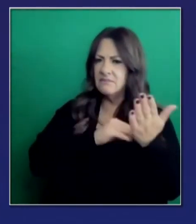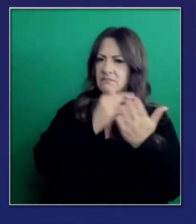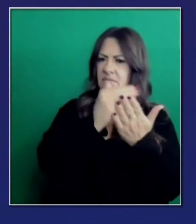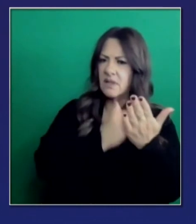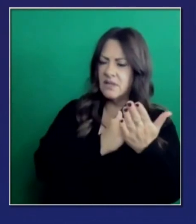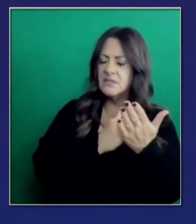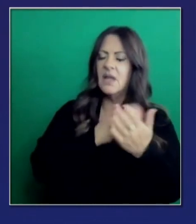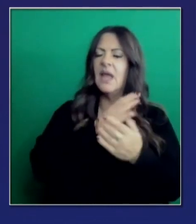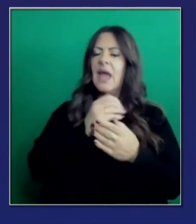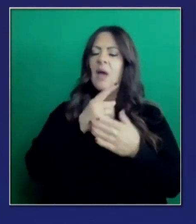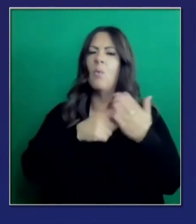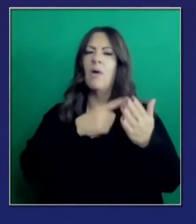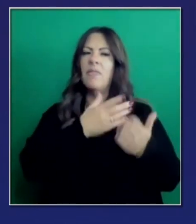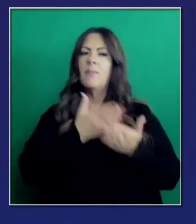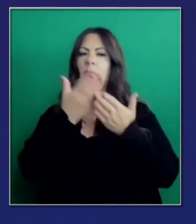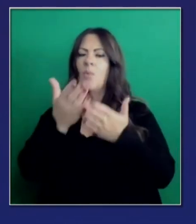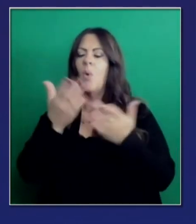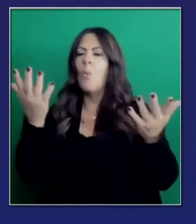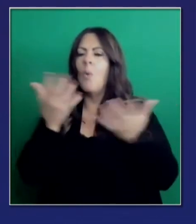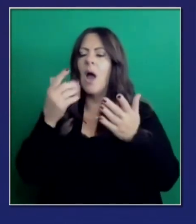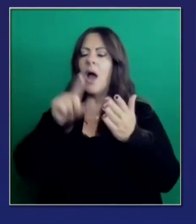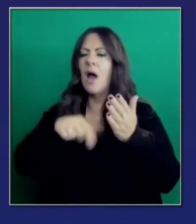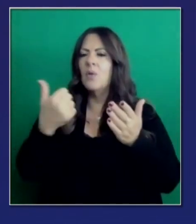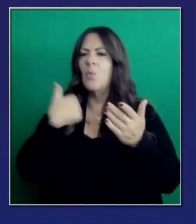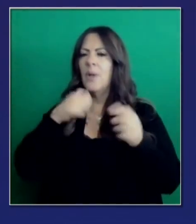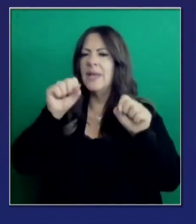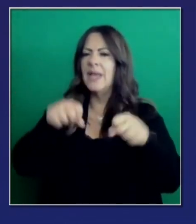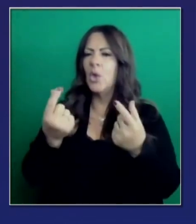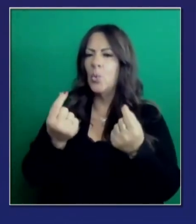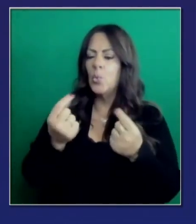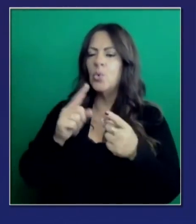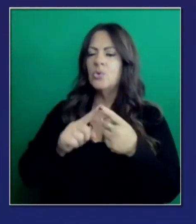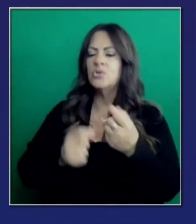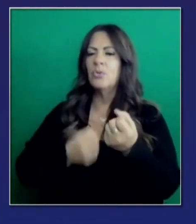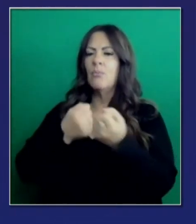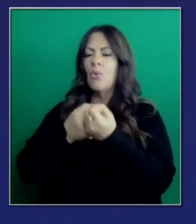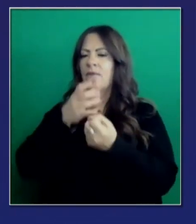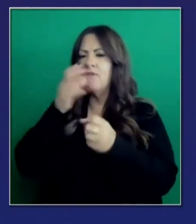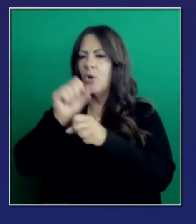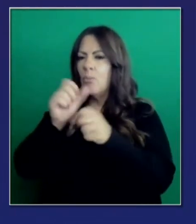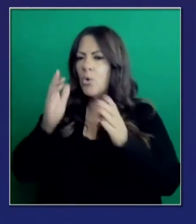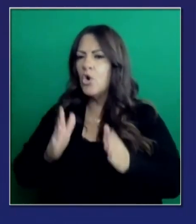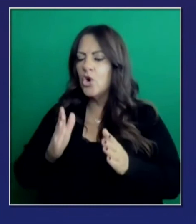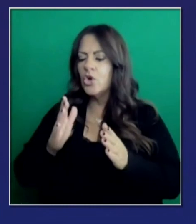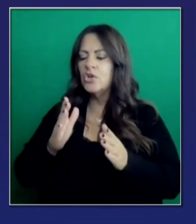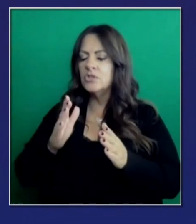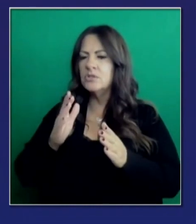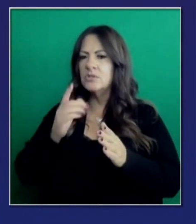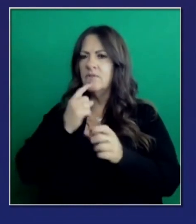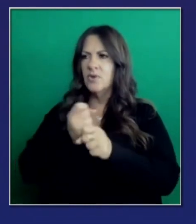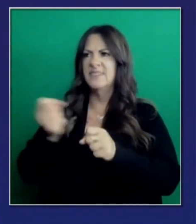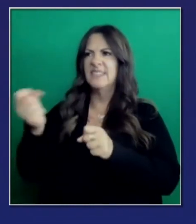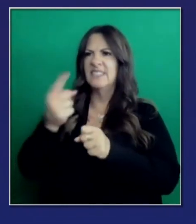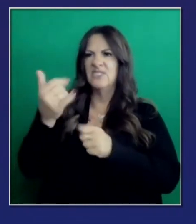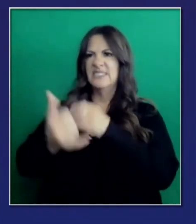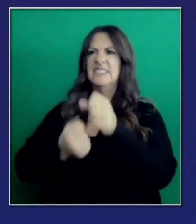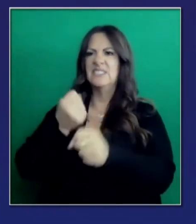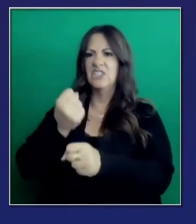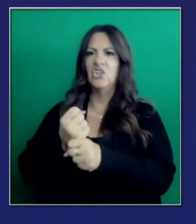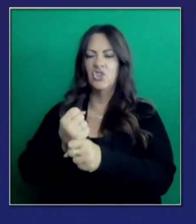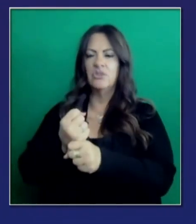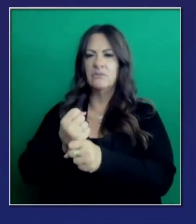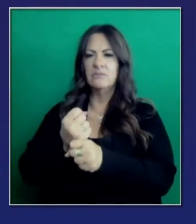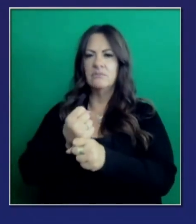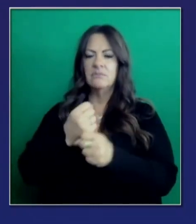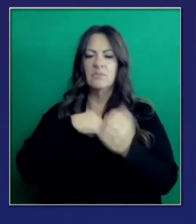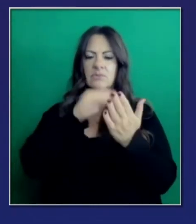impact farm workers in next year's budget. We actually have that document. In the interest of time, I'm going to make sure we provide that to you. If you're not getting it in the next couple